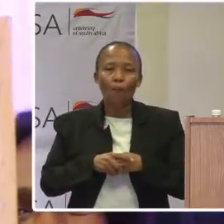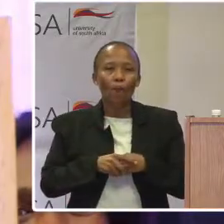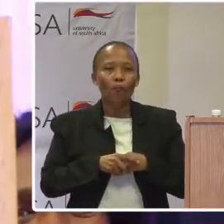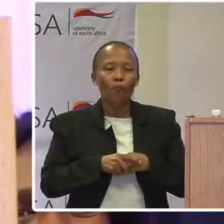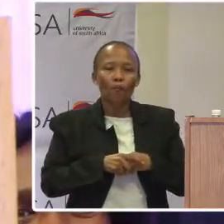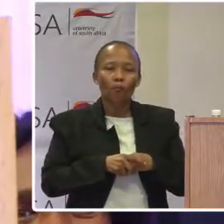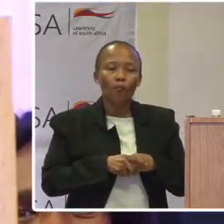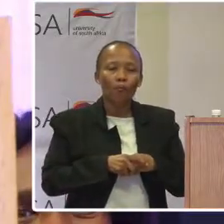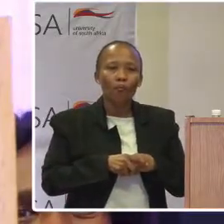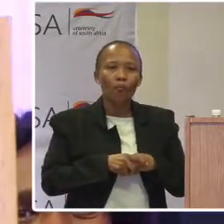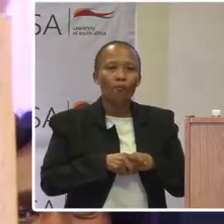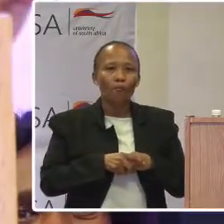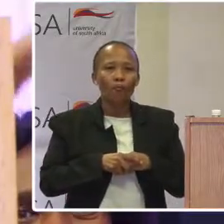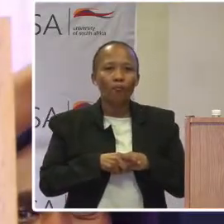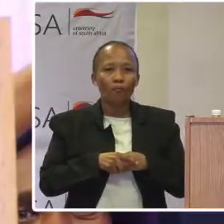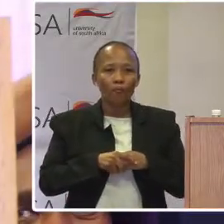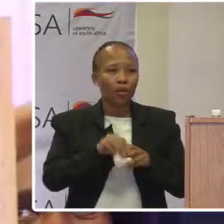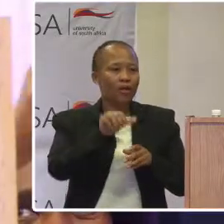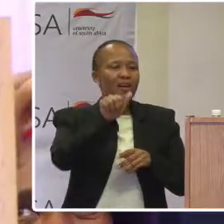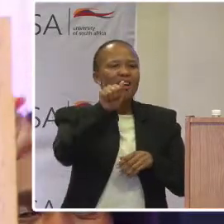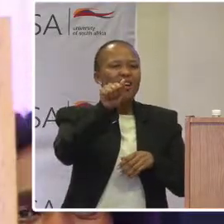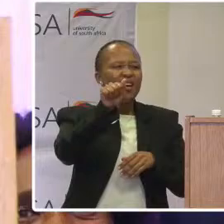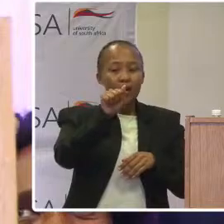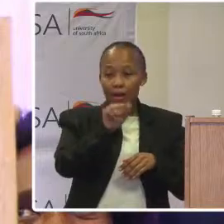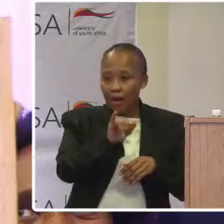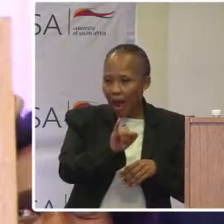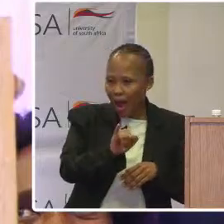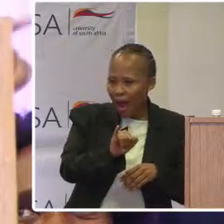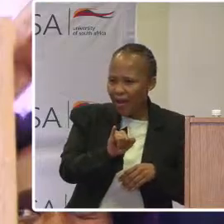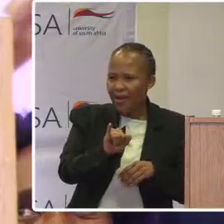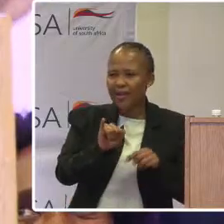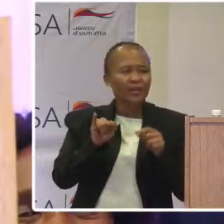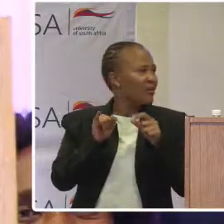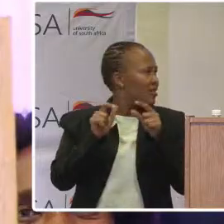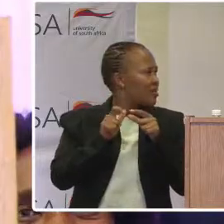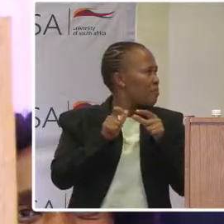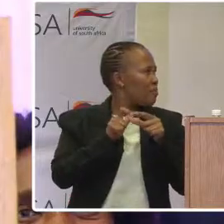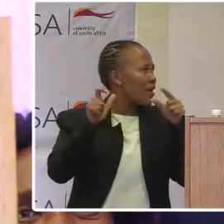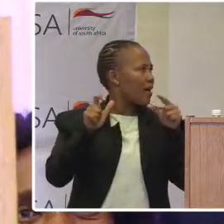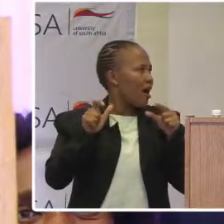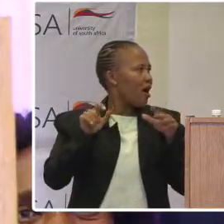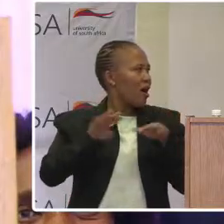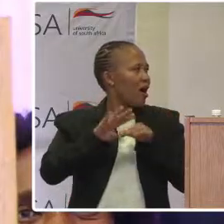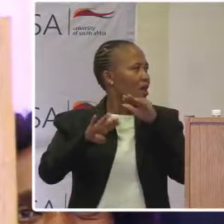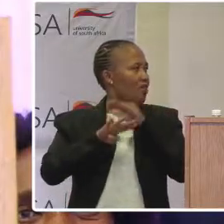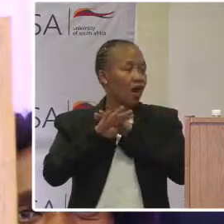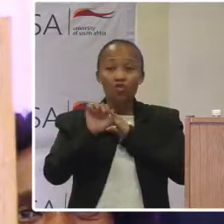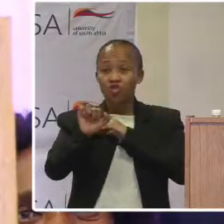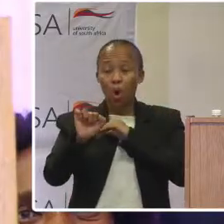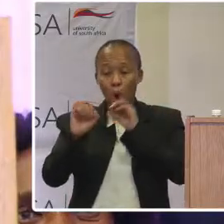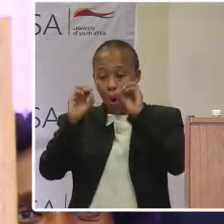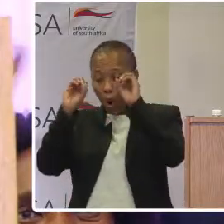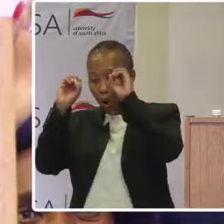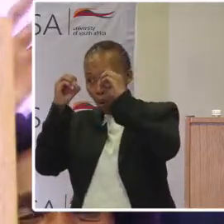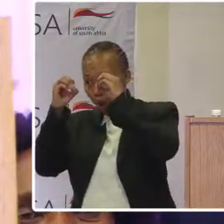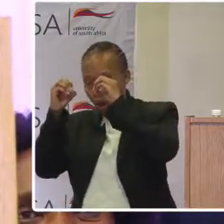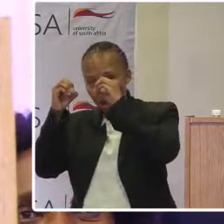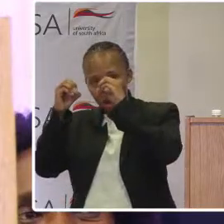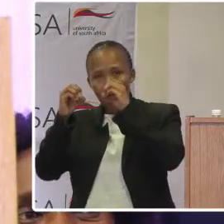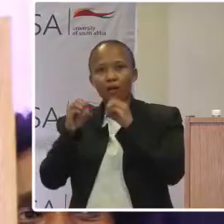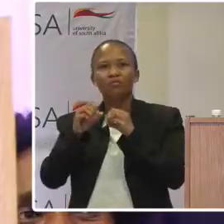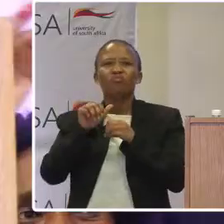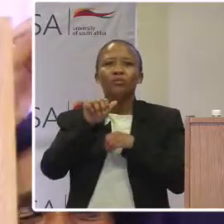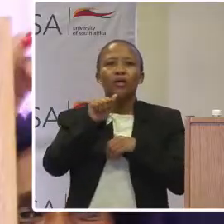And AI is bigger than ChatGPT. AI is bigger than your Google AI, whatever.